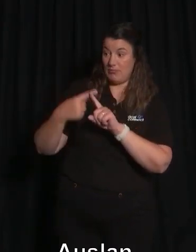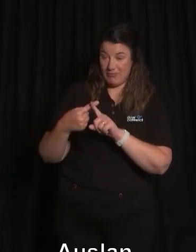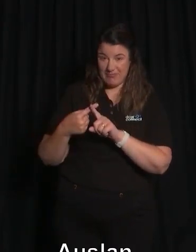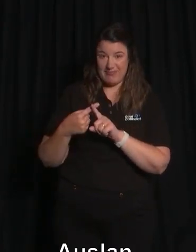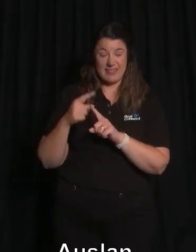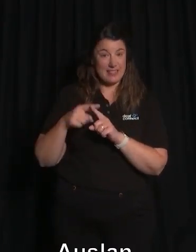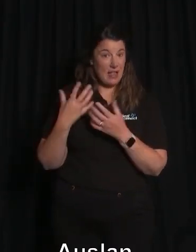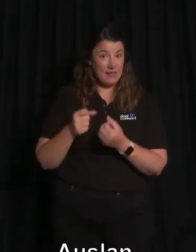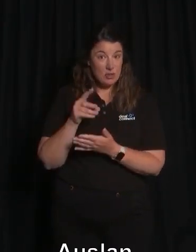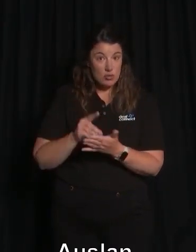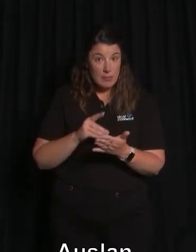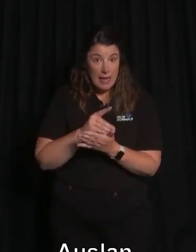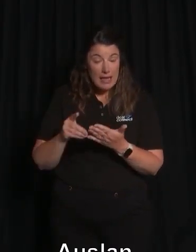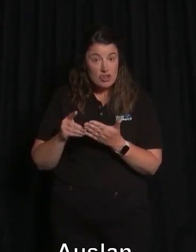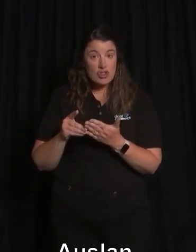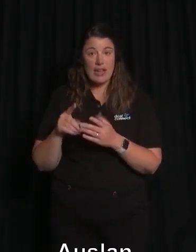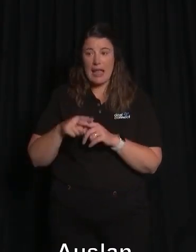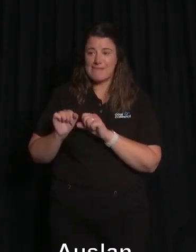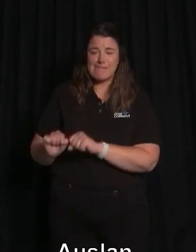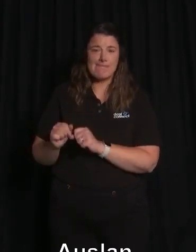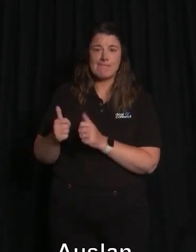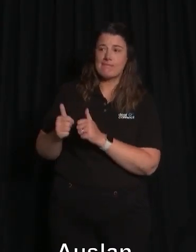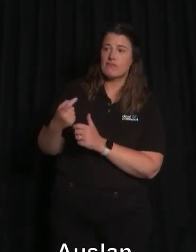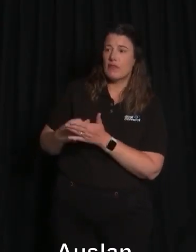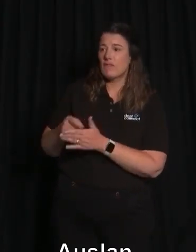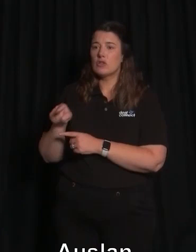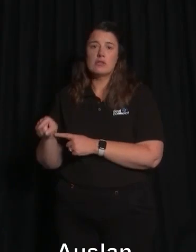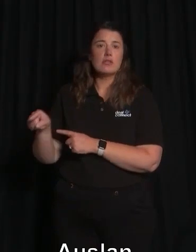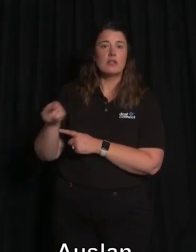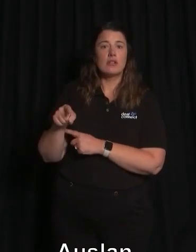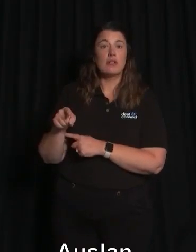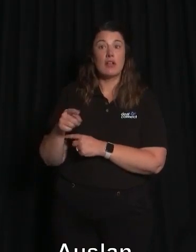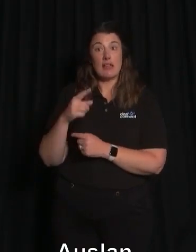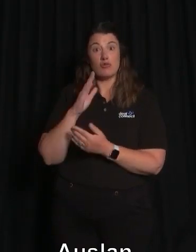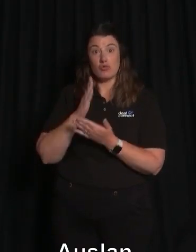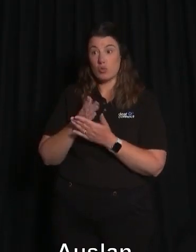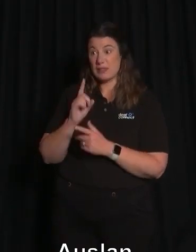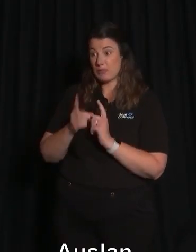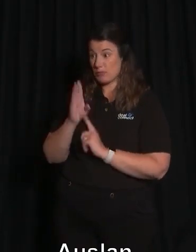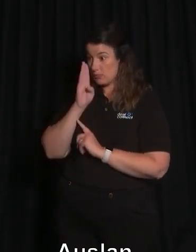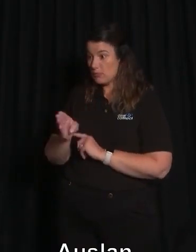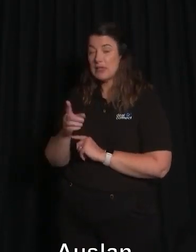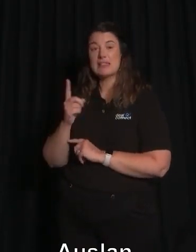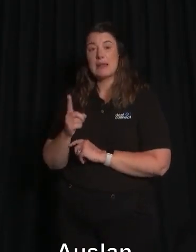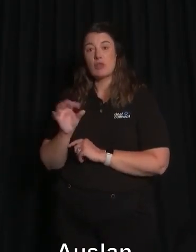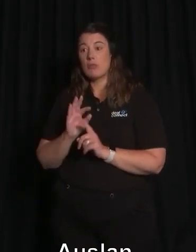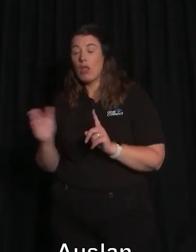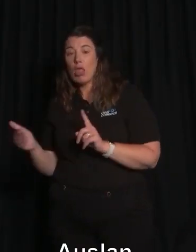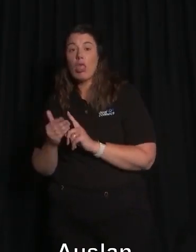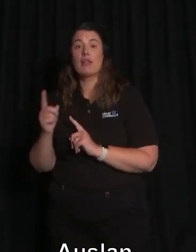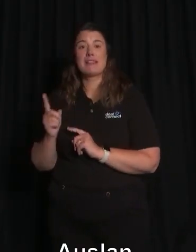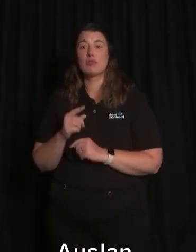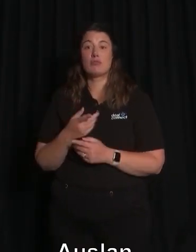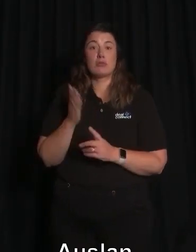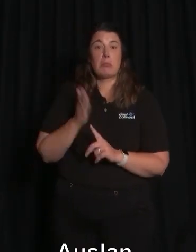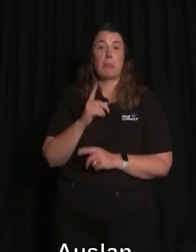still discrimination and bias in this country, both casual and overt. This is, of course,